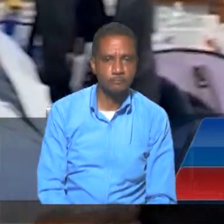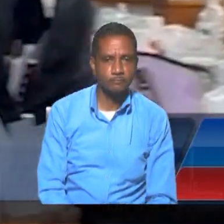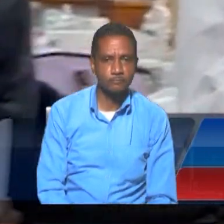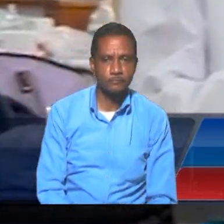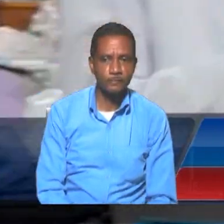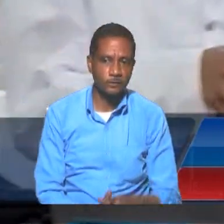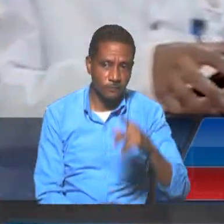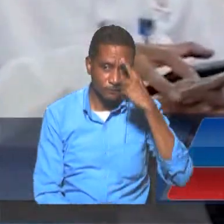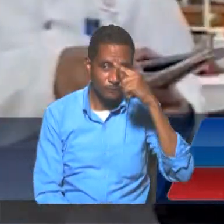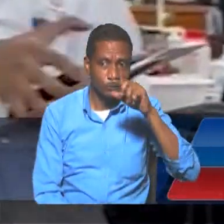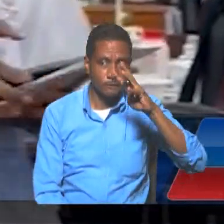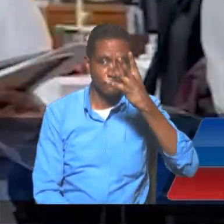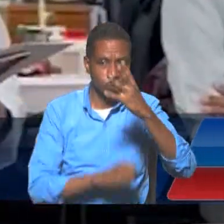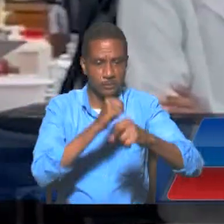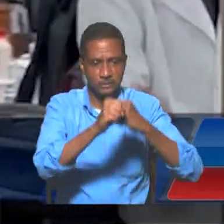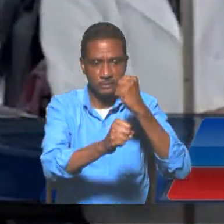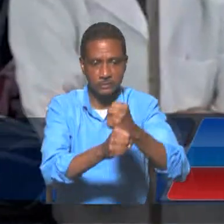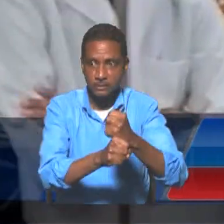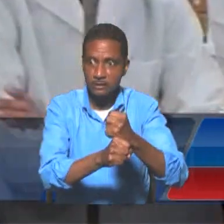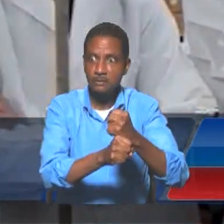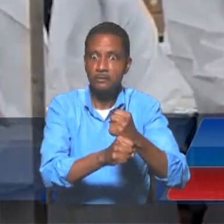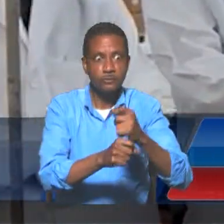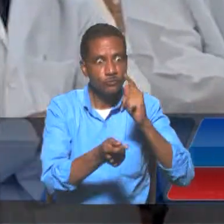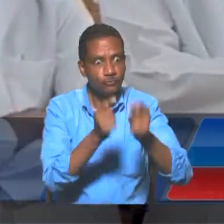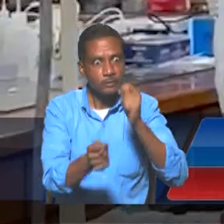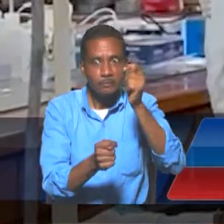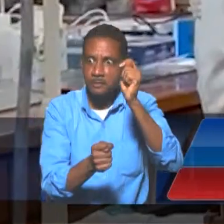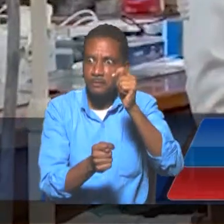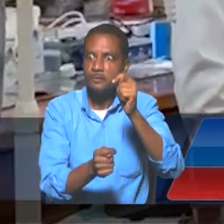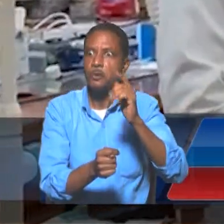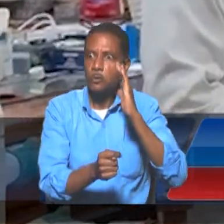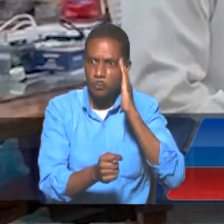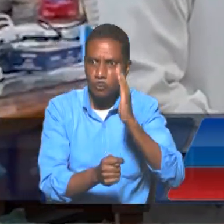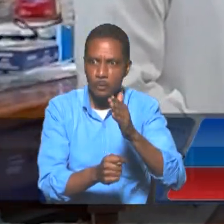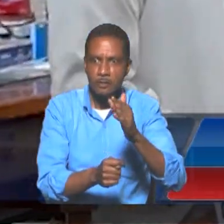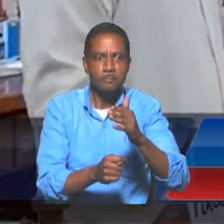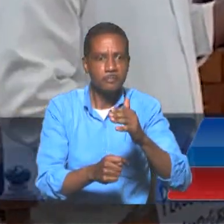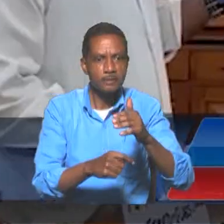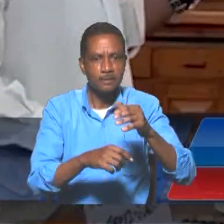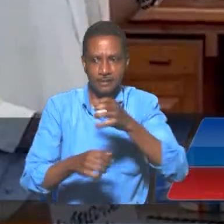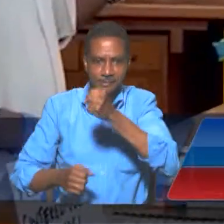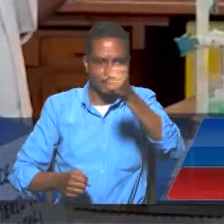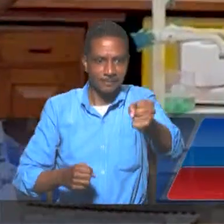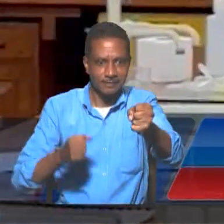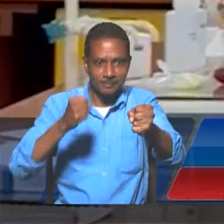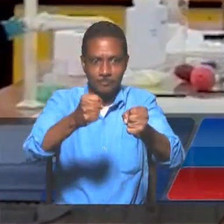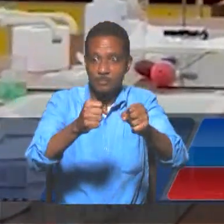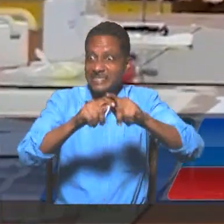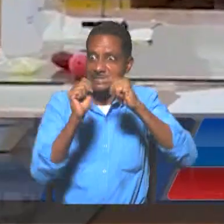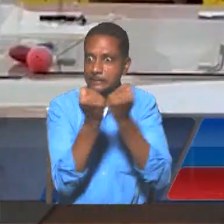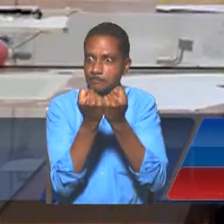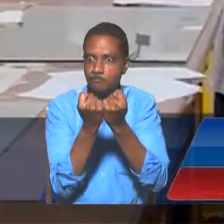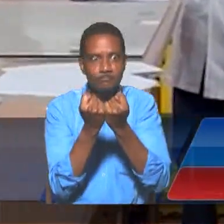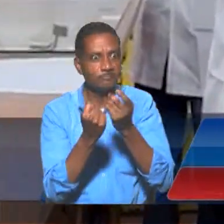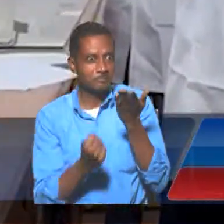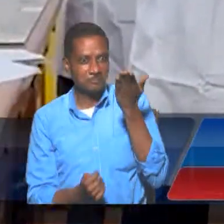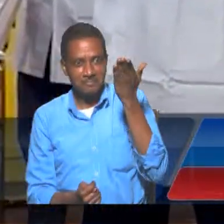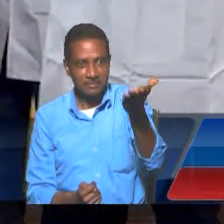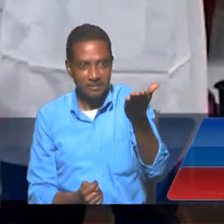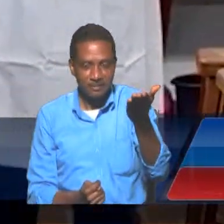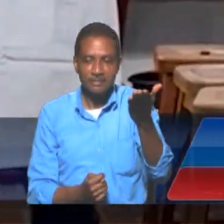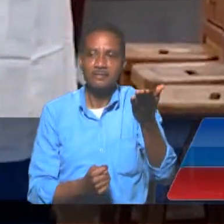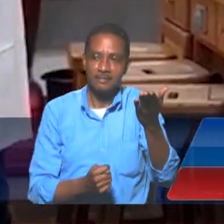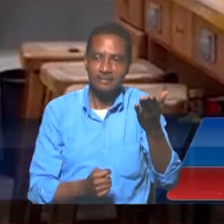For the fourth year in a row, Trinidad and Tobago will be sending a national chemistry team to the prestigious International